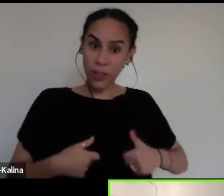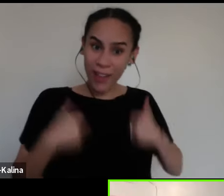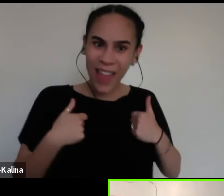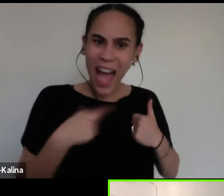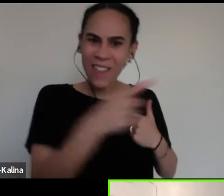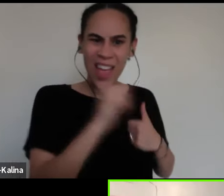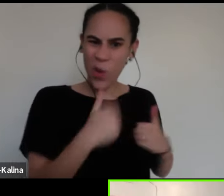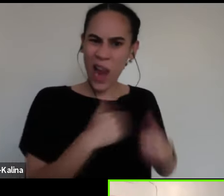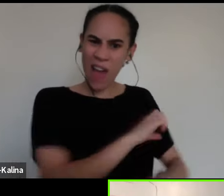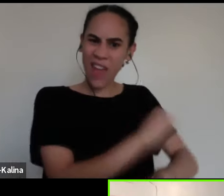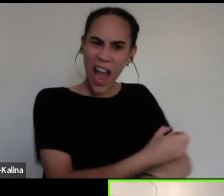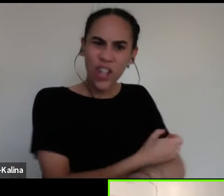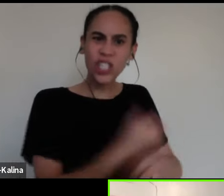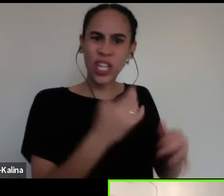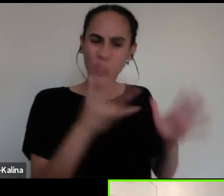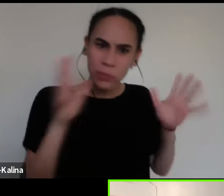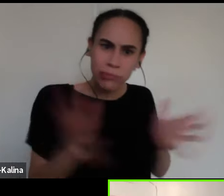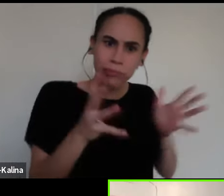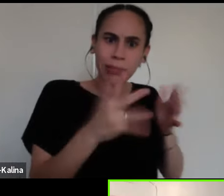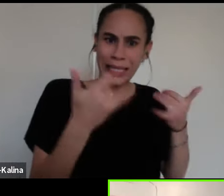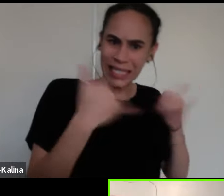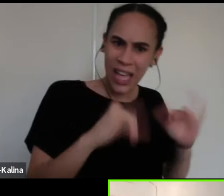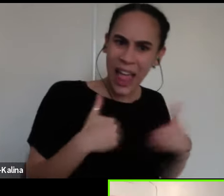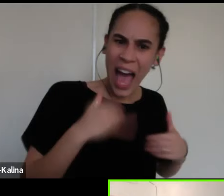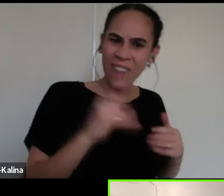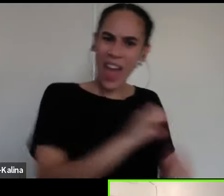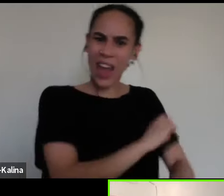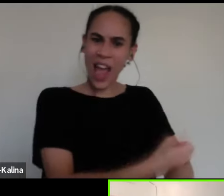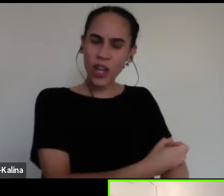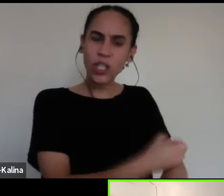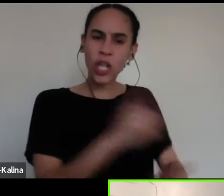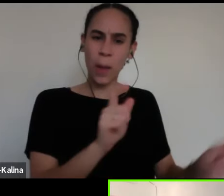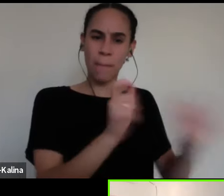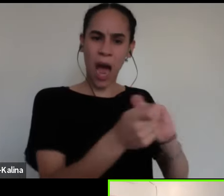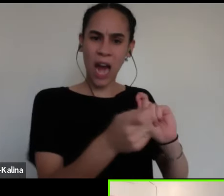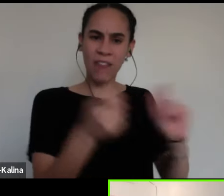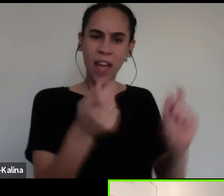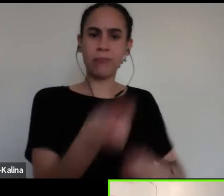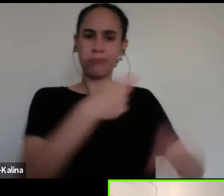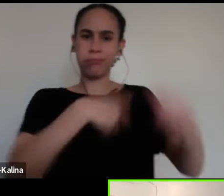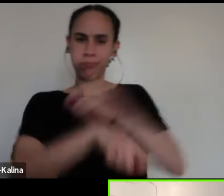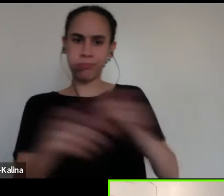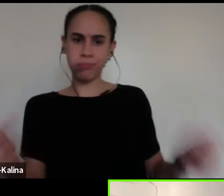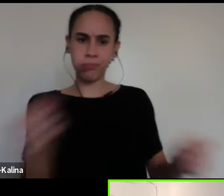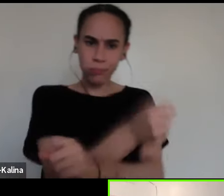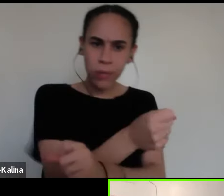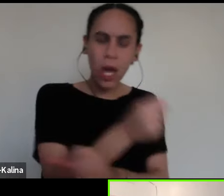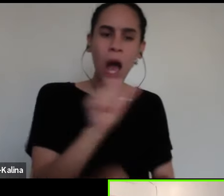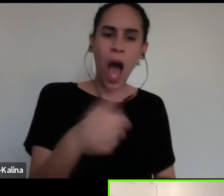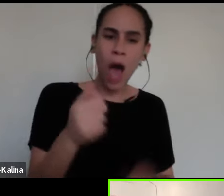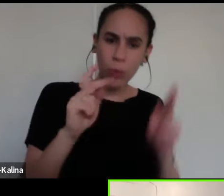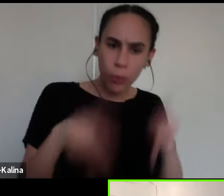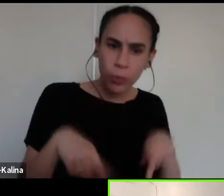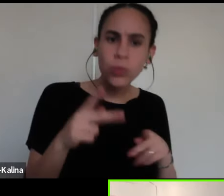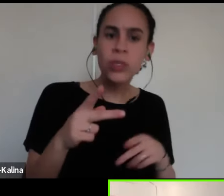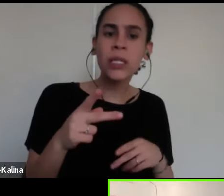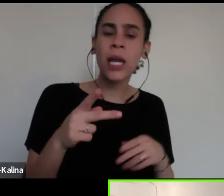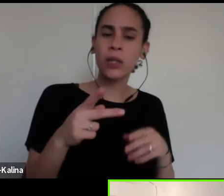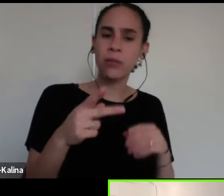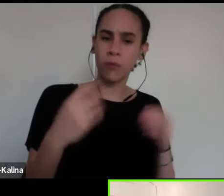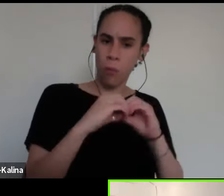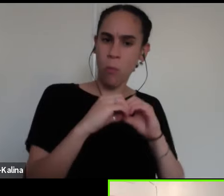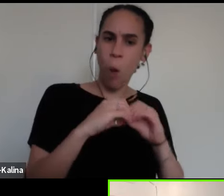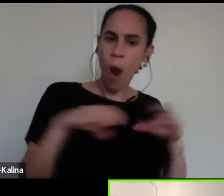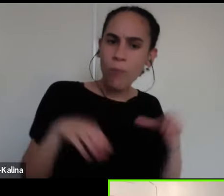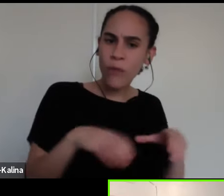right? You modify that for them. And you might put somebody else in that spot to take over some of the more performative pieces. And